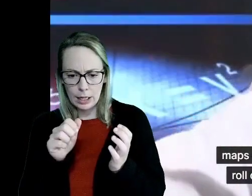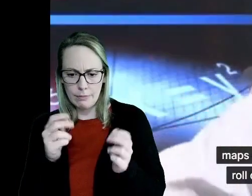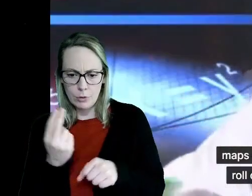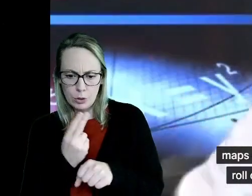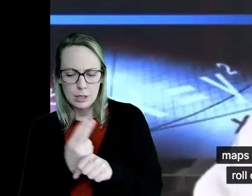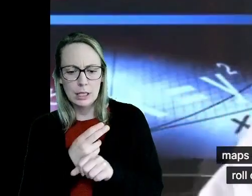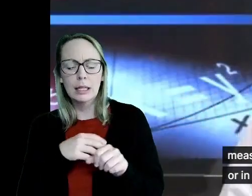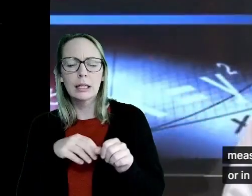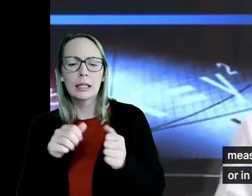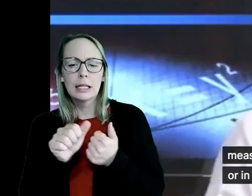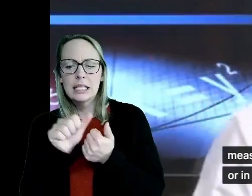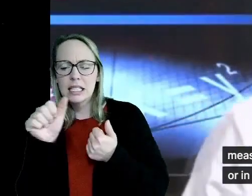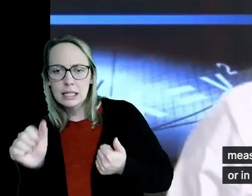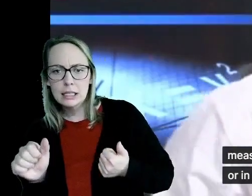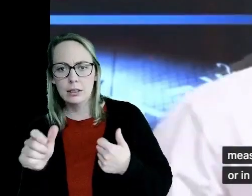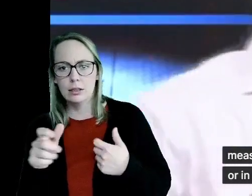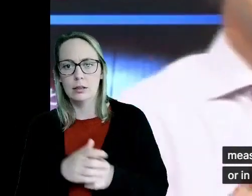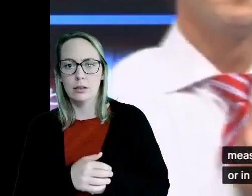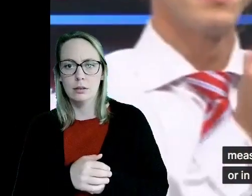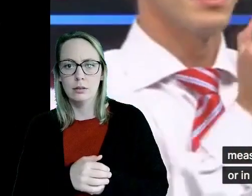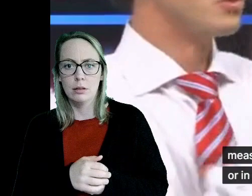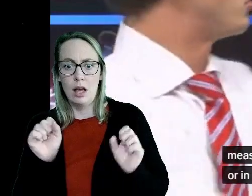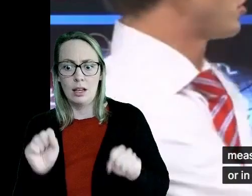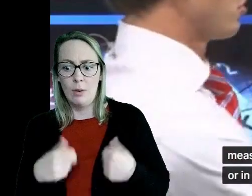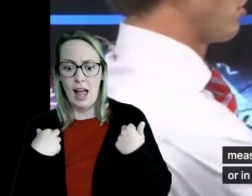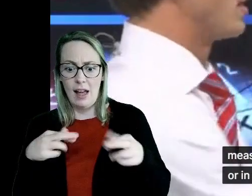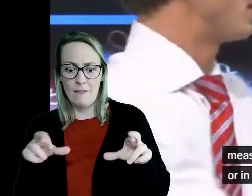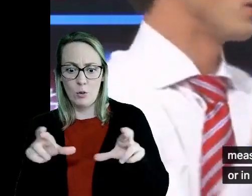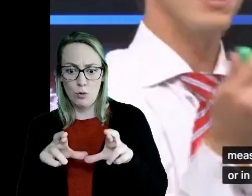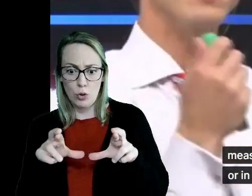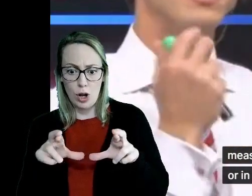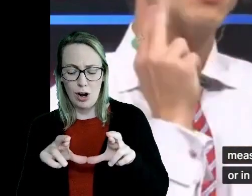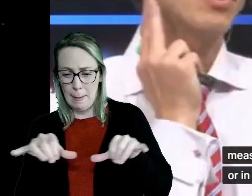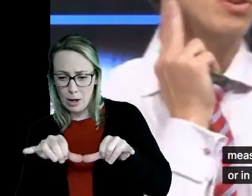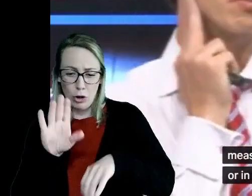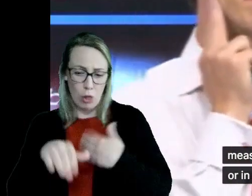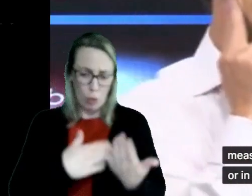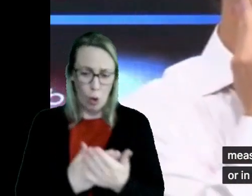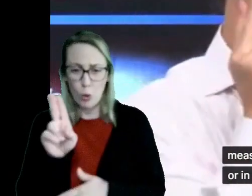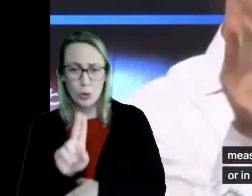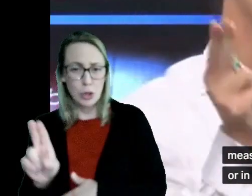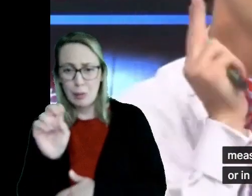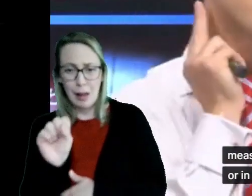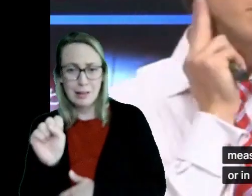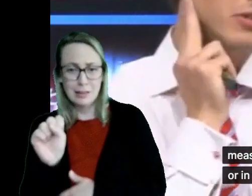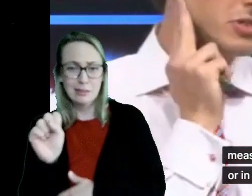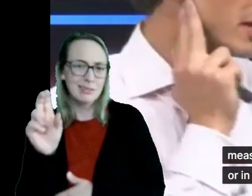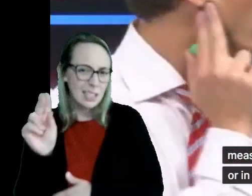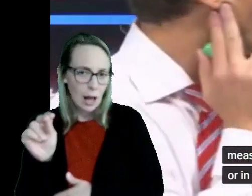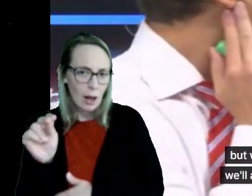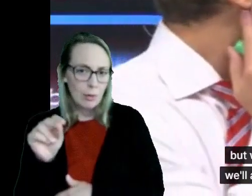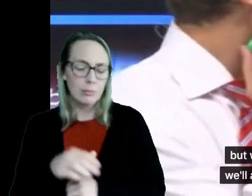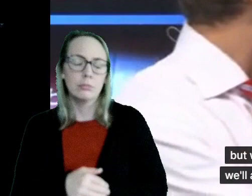entire United States and measure it just right here in this room or in the classroom